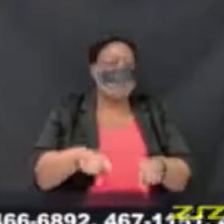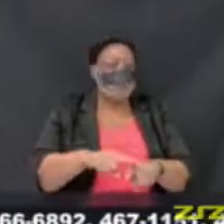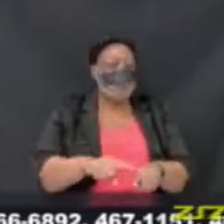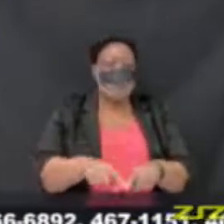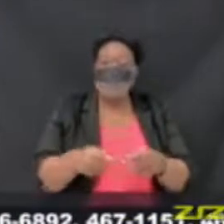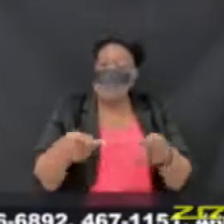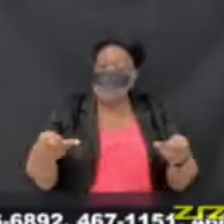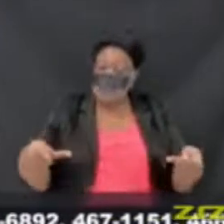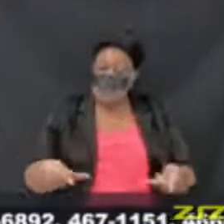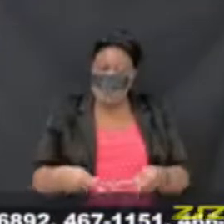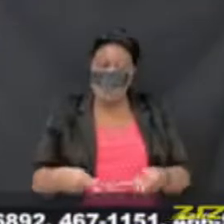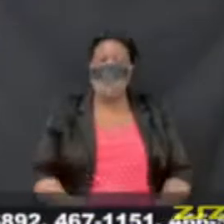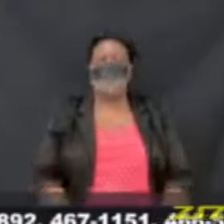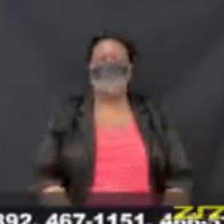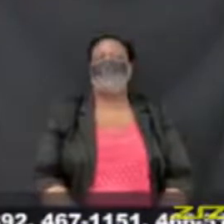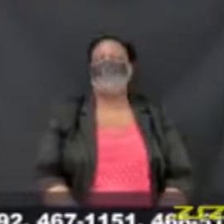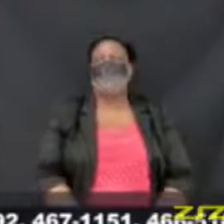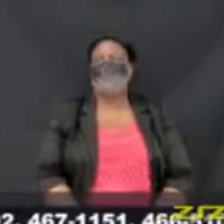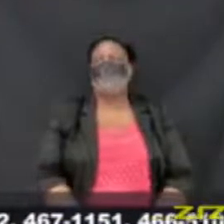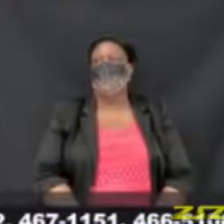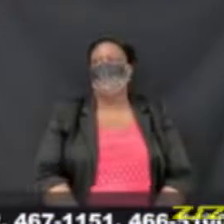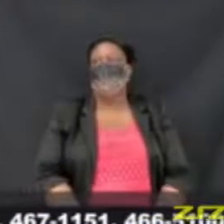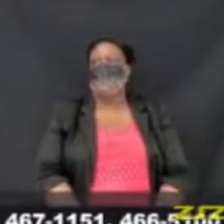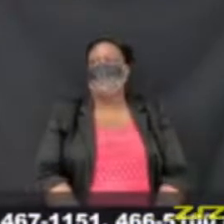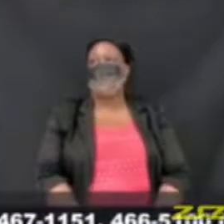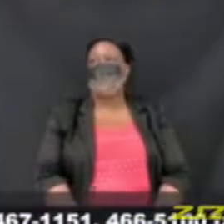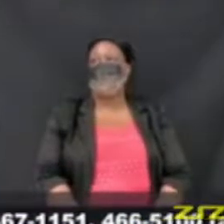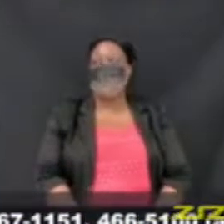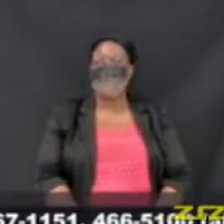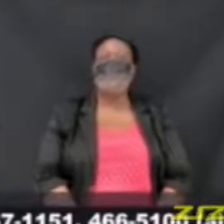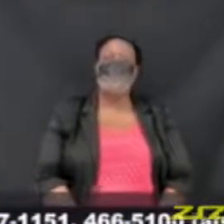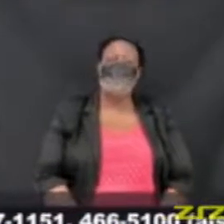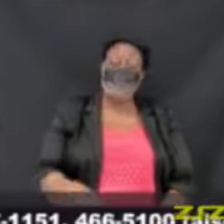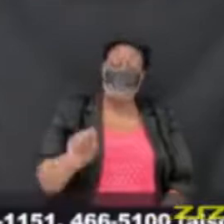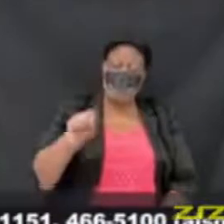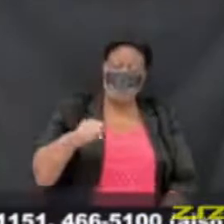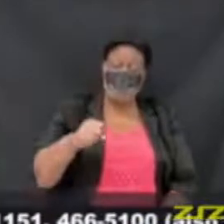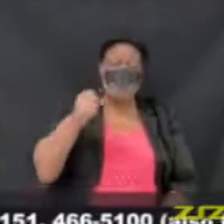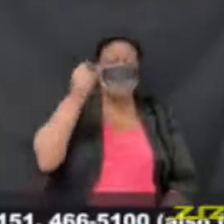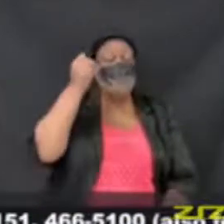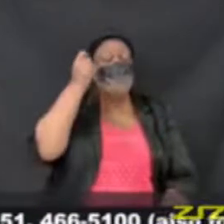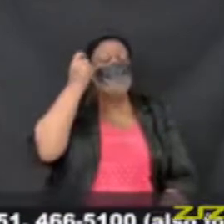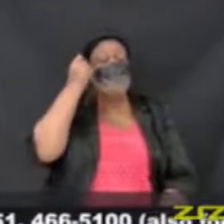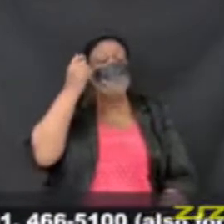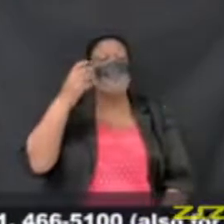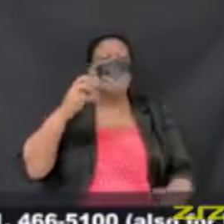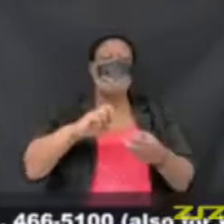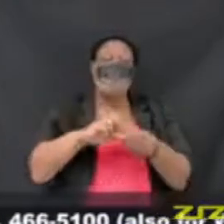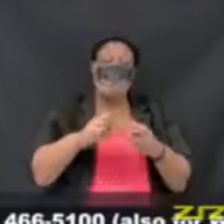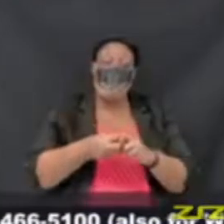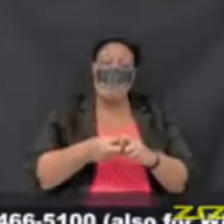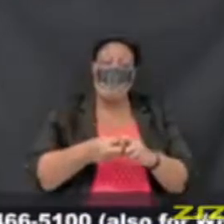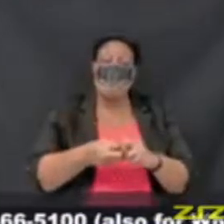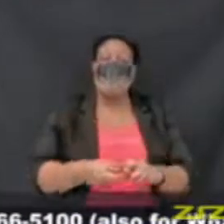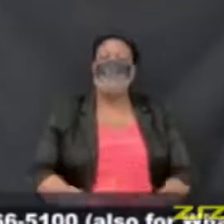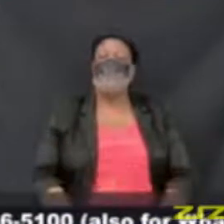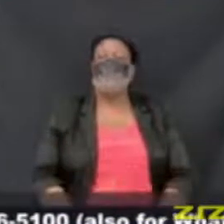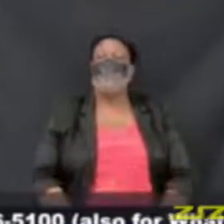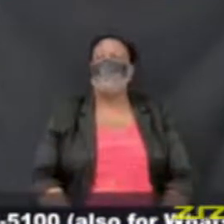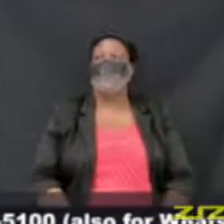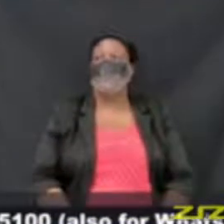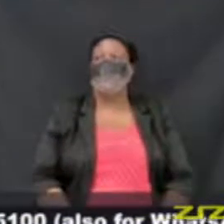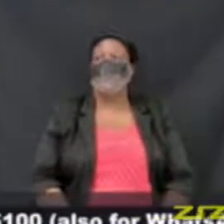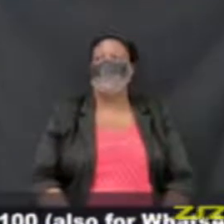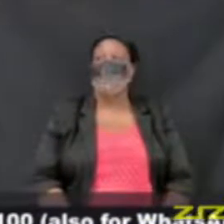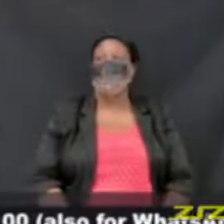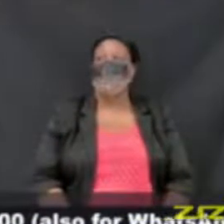attractions. And yes, the concern has been raised because I have received a number of calls and concerns